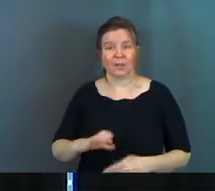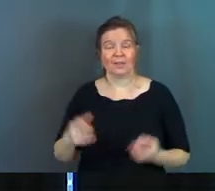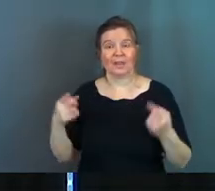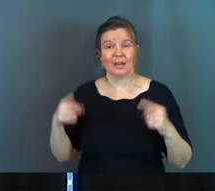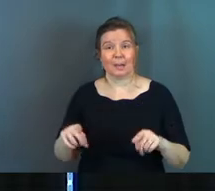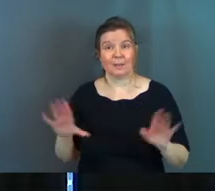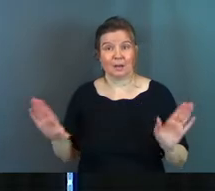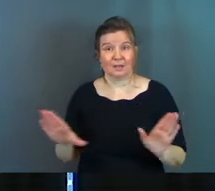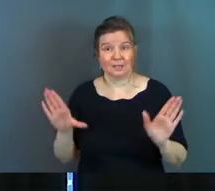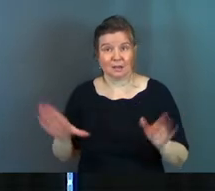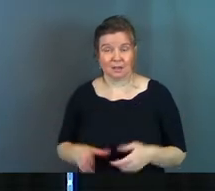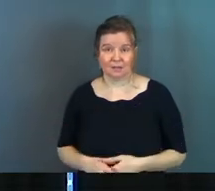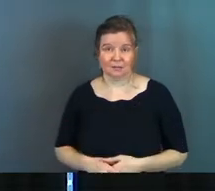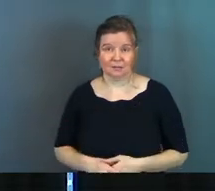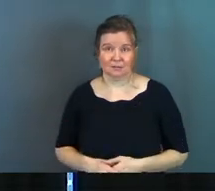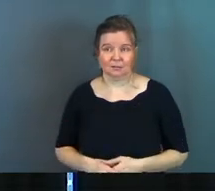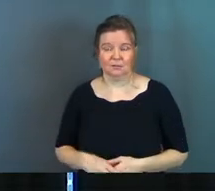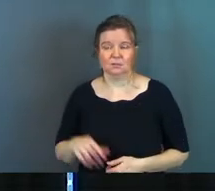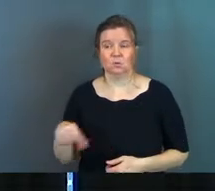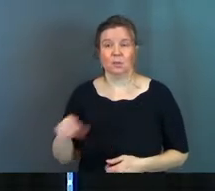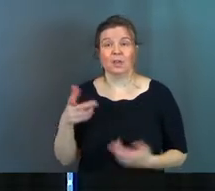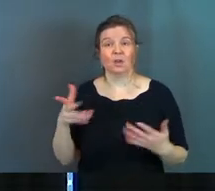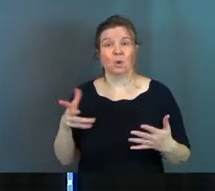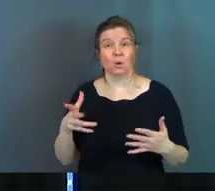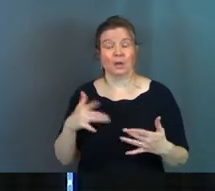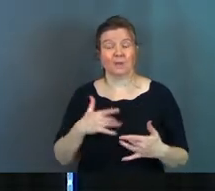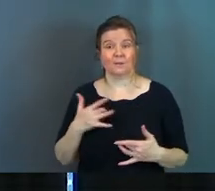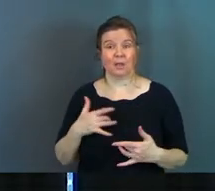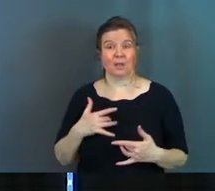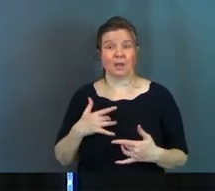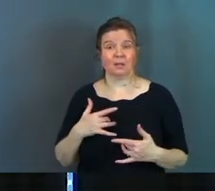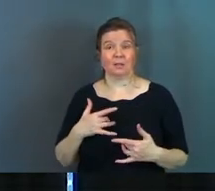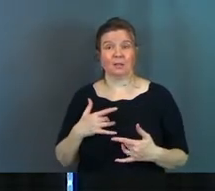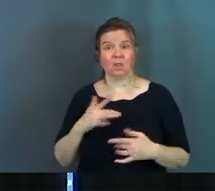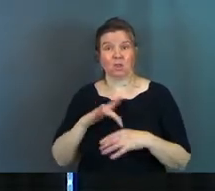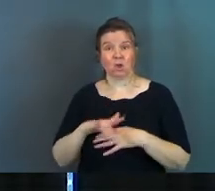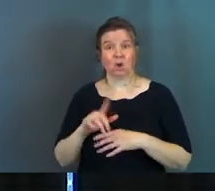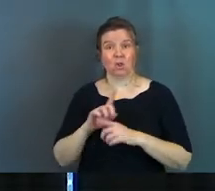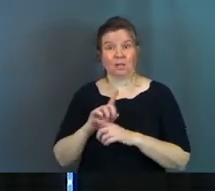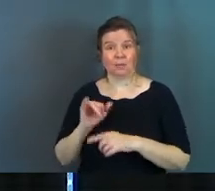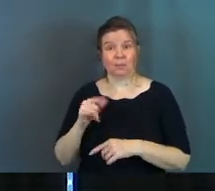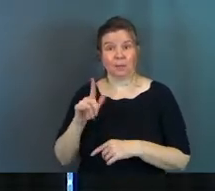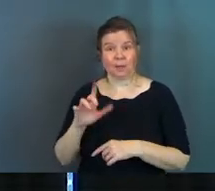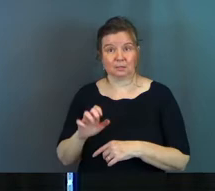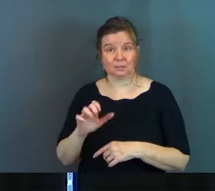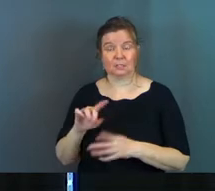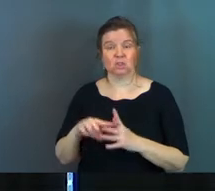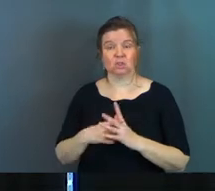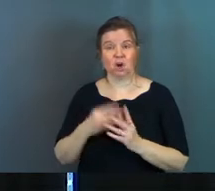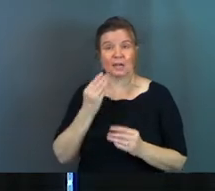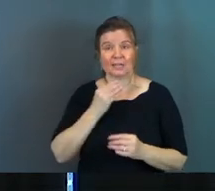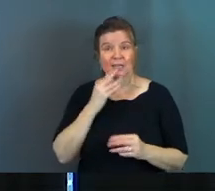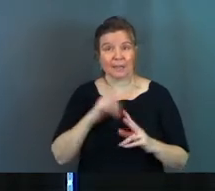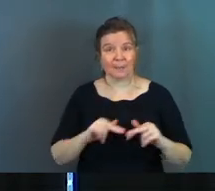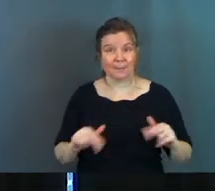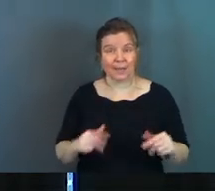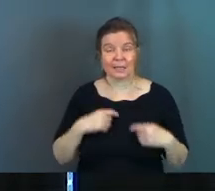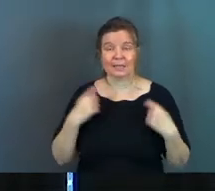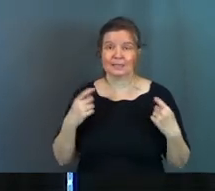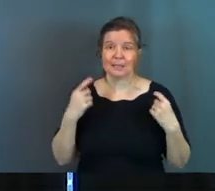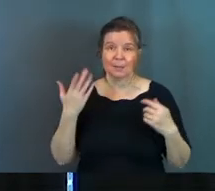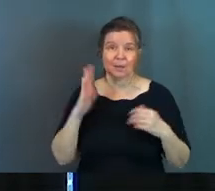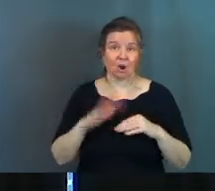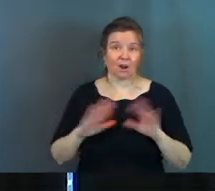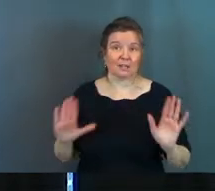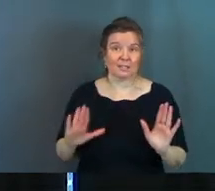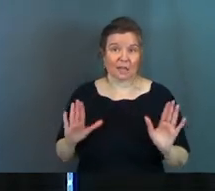that had happened on a Sunday. And so they had already felt, the early apostles, even Peter, he had started eating bacon and celebrating